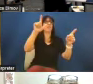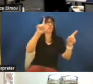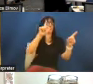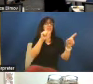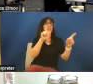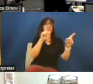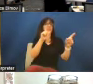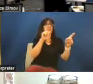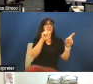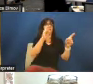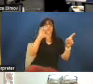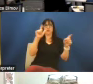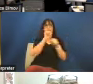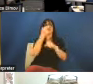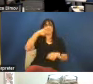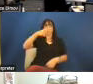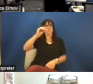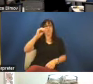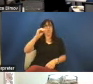and Charter